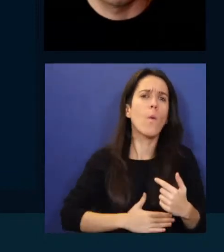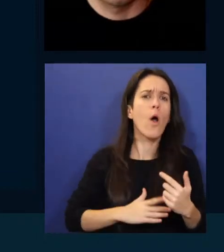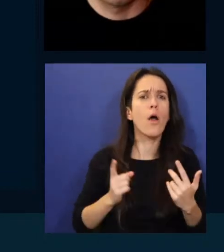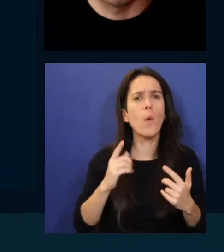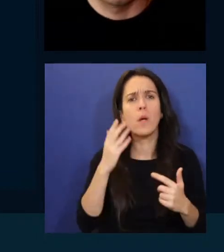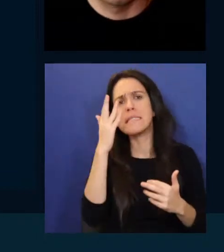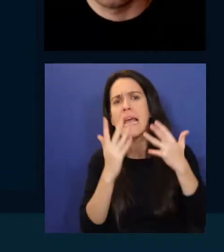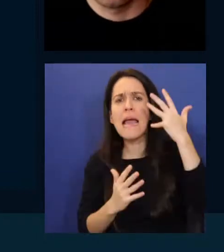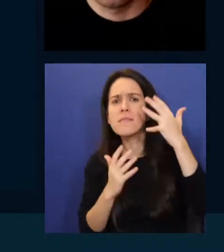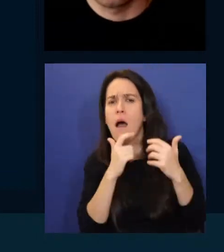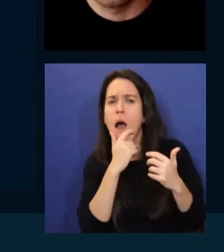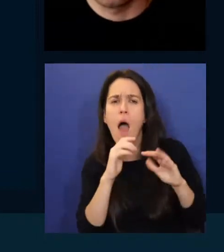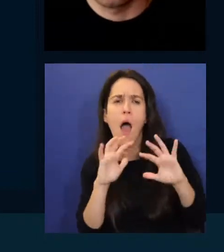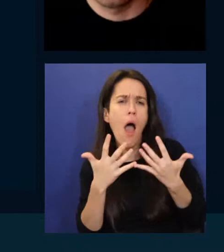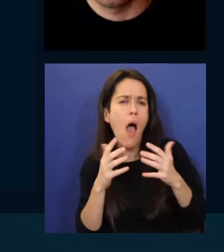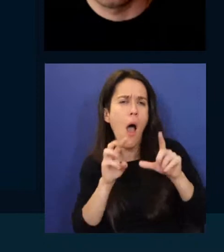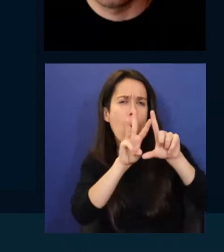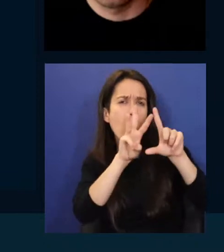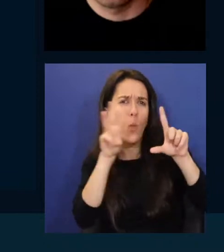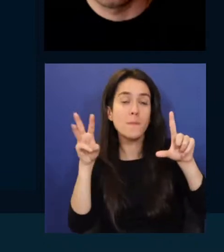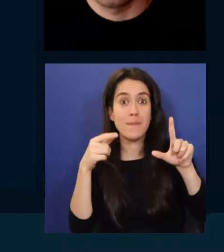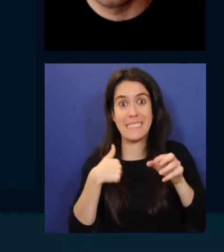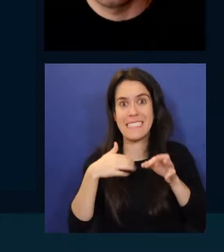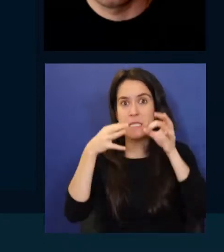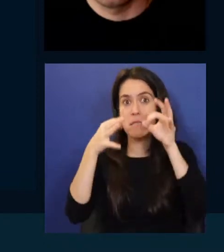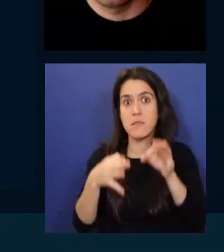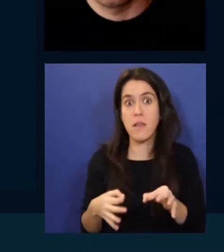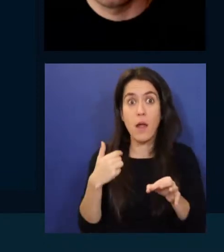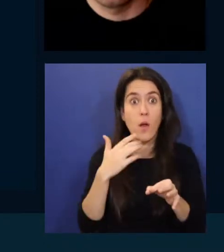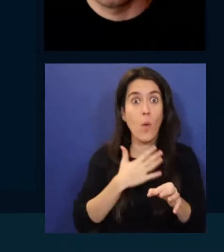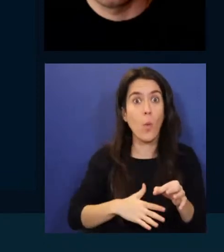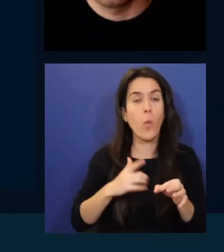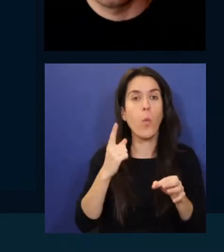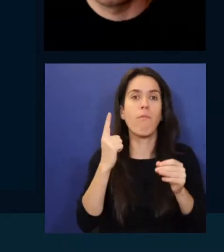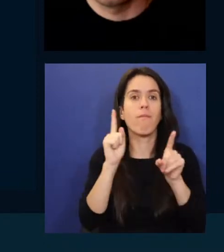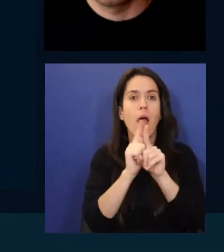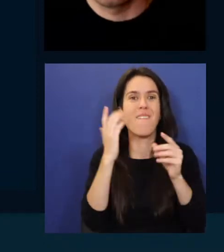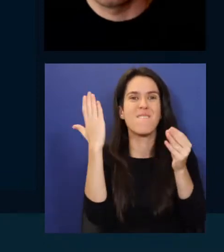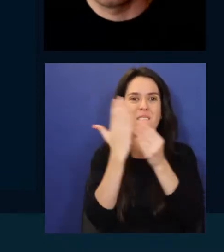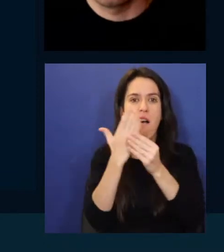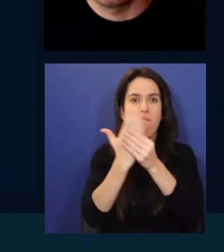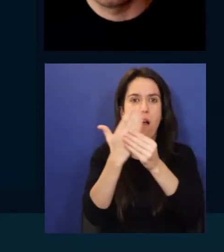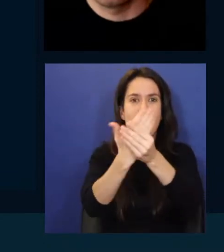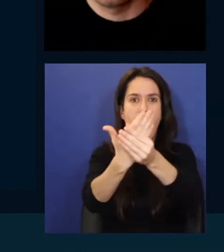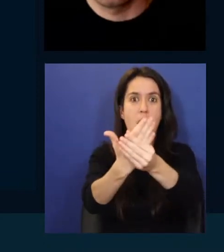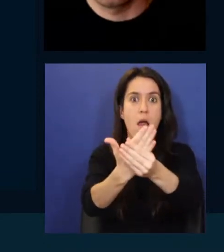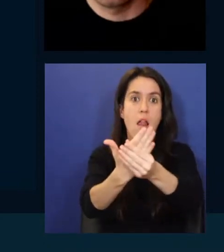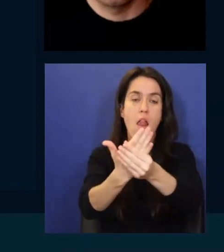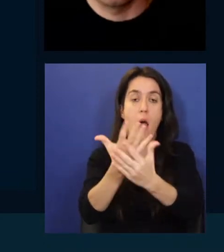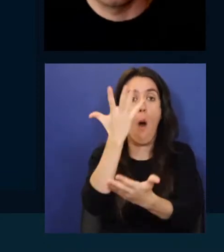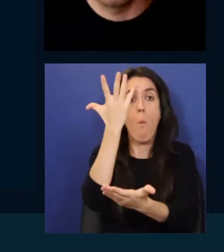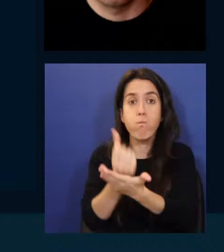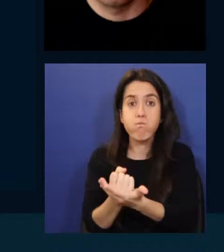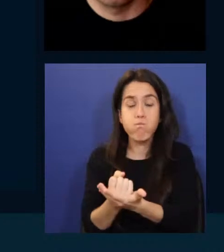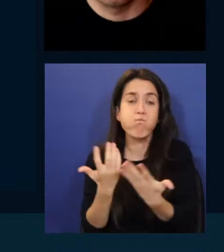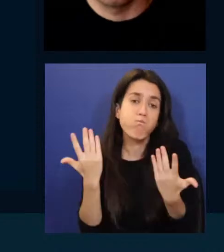data. He decides to receive the data as files and folders in Fabricam's Azure Data Lake Storage and